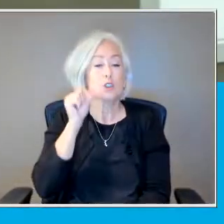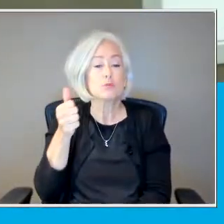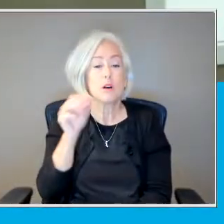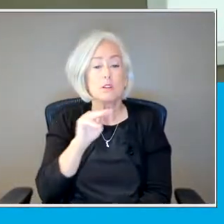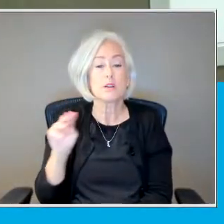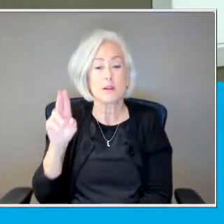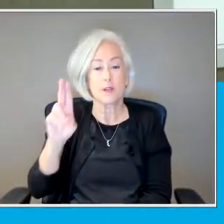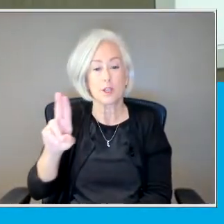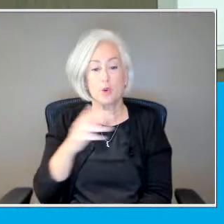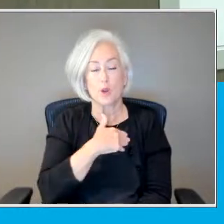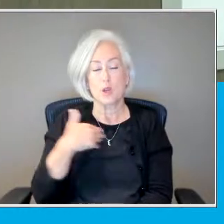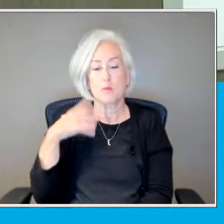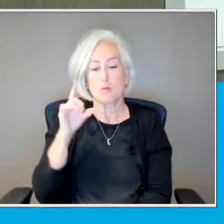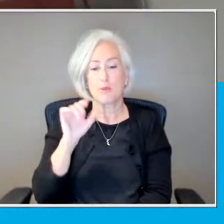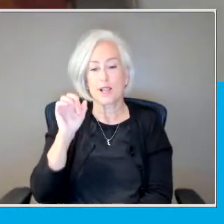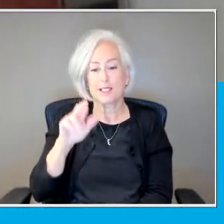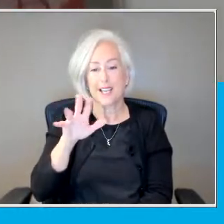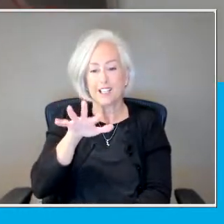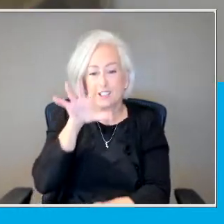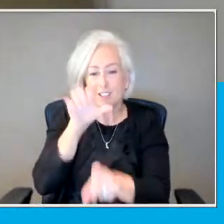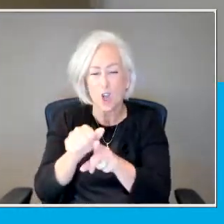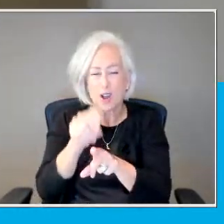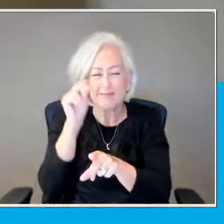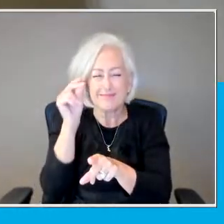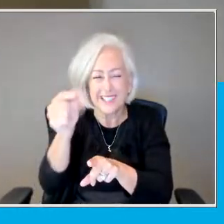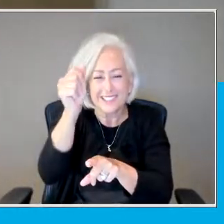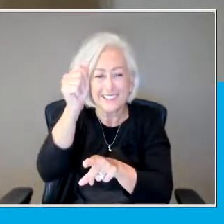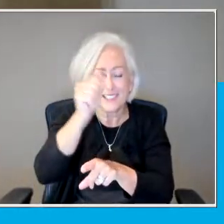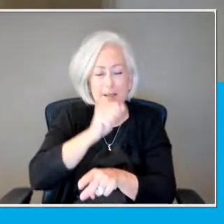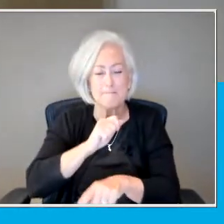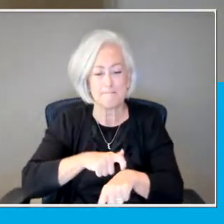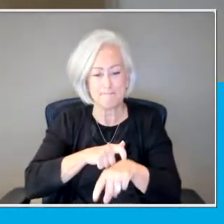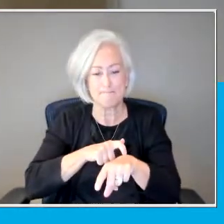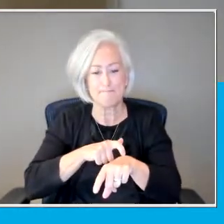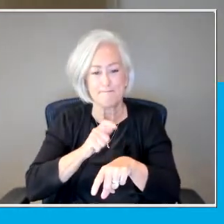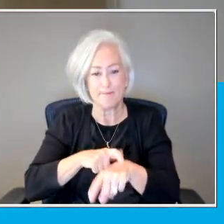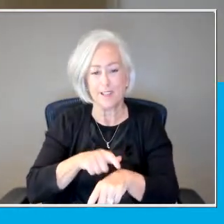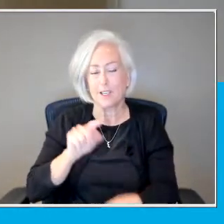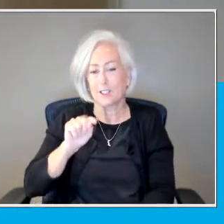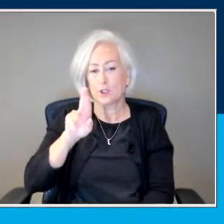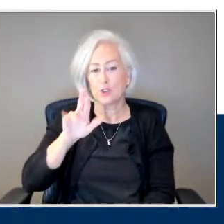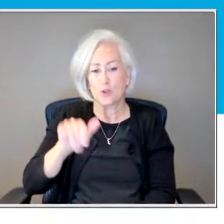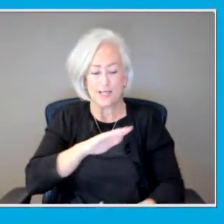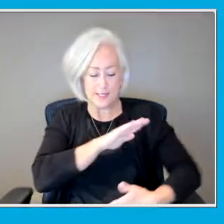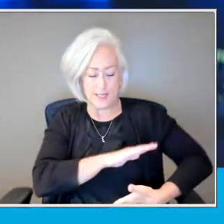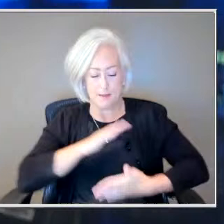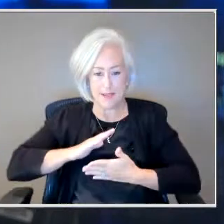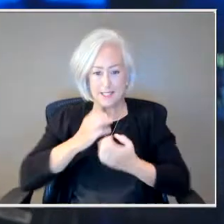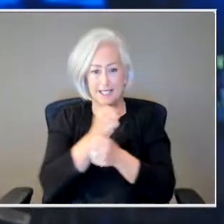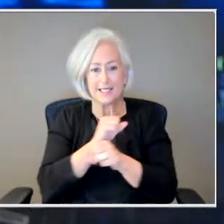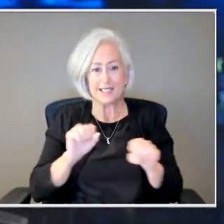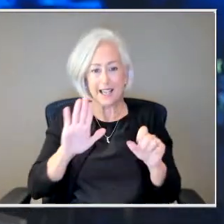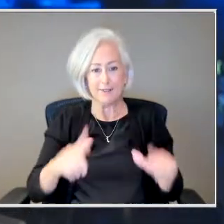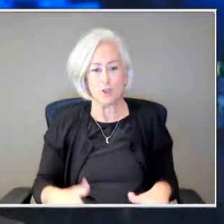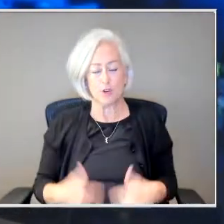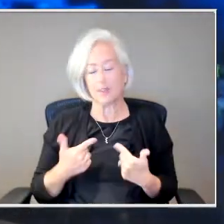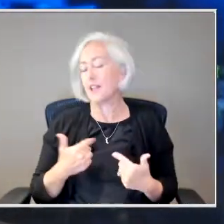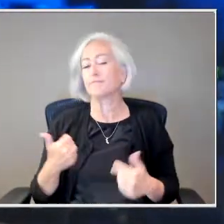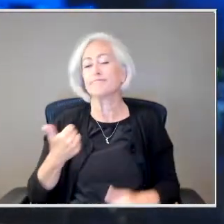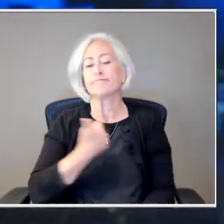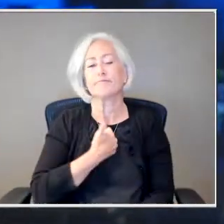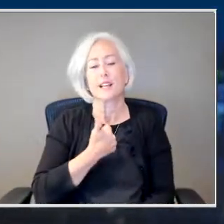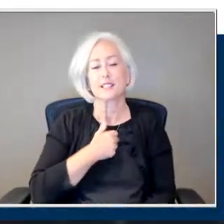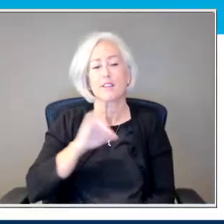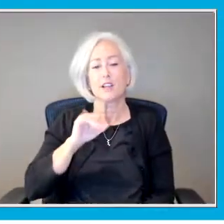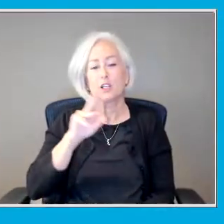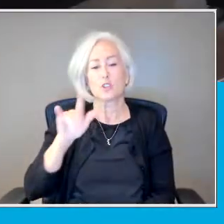Breast cancer caught just in time. Tracy Caton's routine mammogram likely saved her life. I'm Jessica Lovell on the next Morning